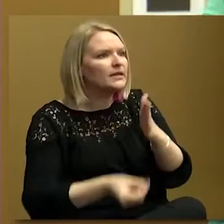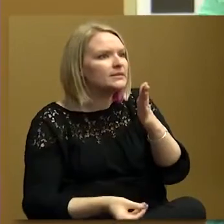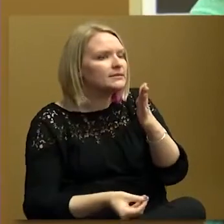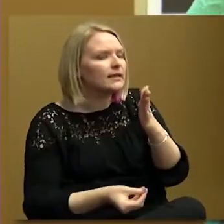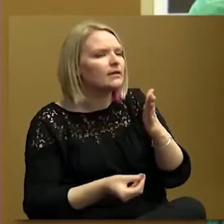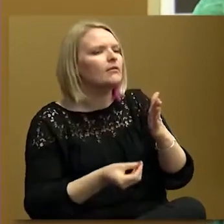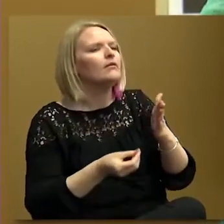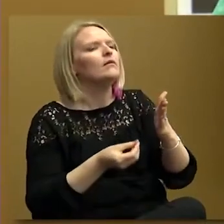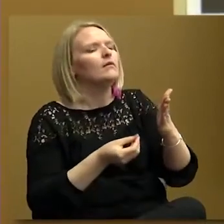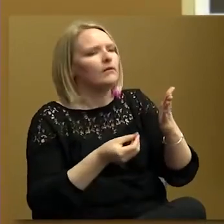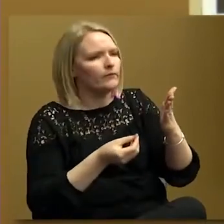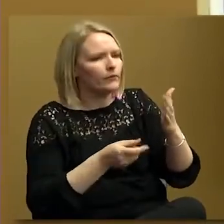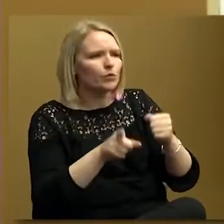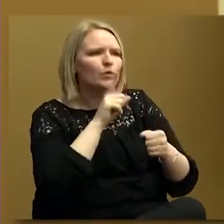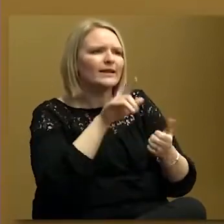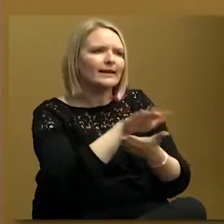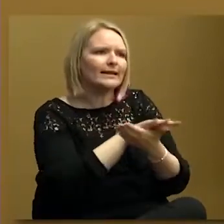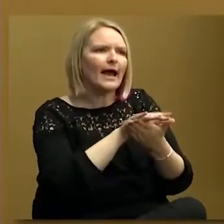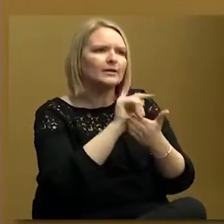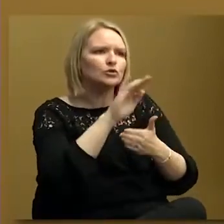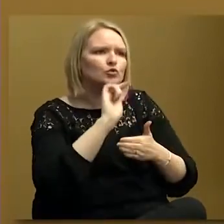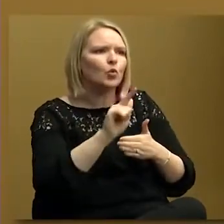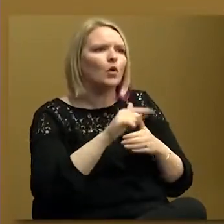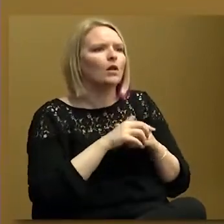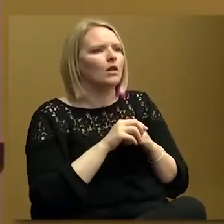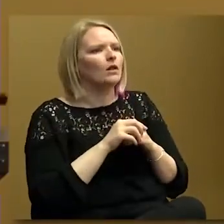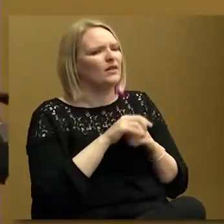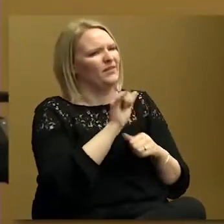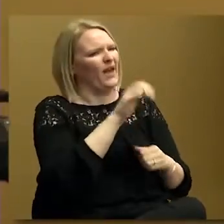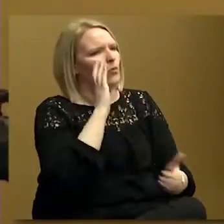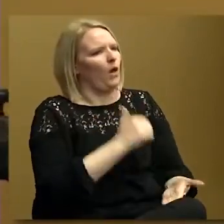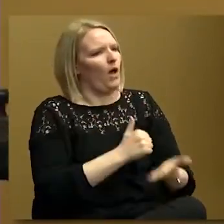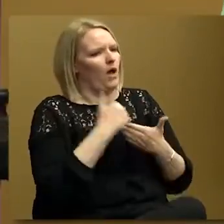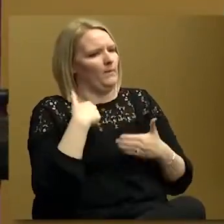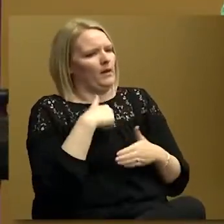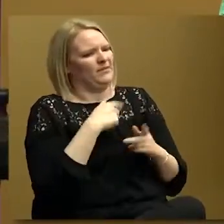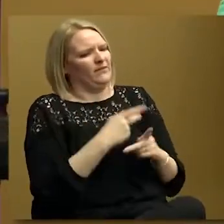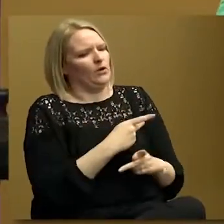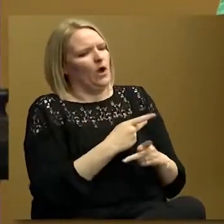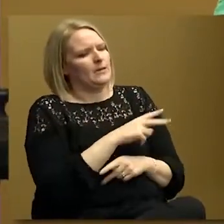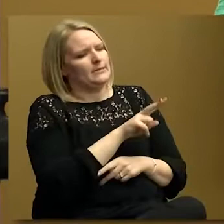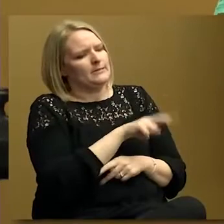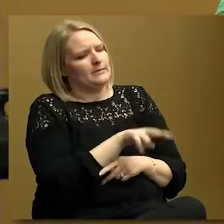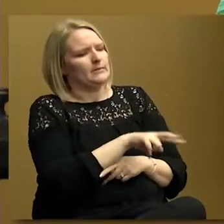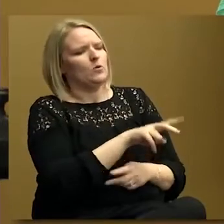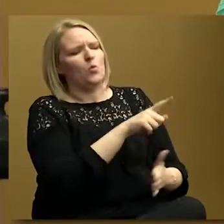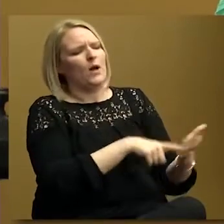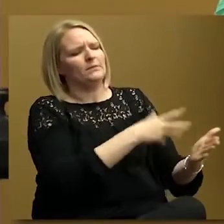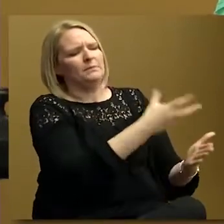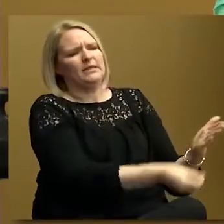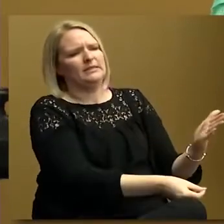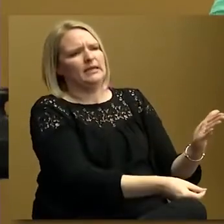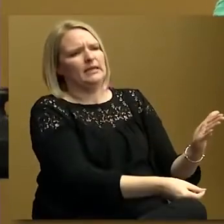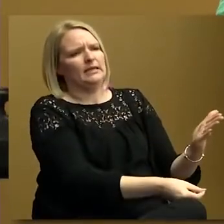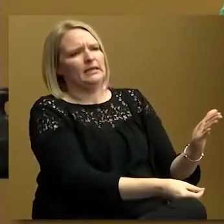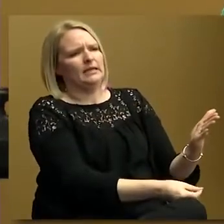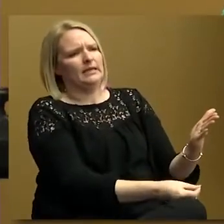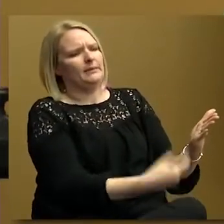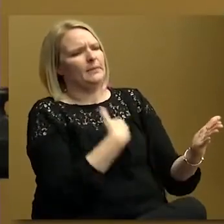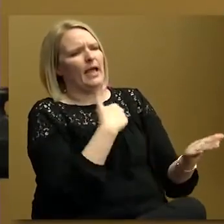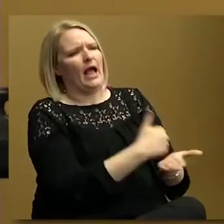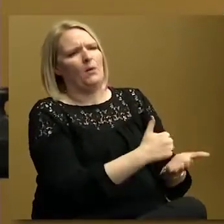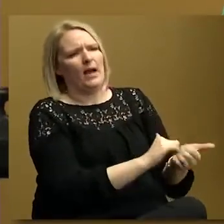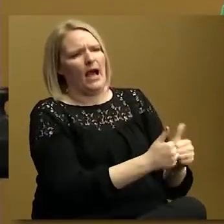it's really a nice tool to help to figure out what's missing and things that I need to maybe plug